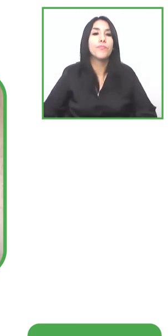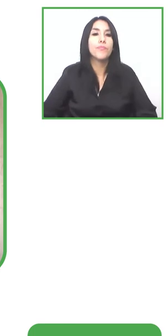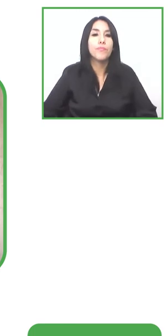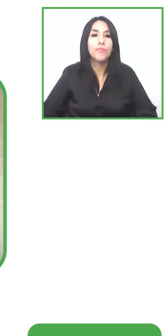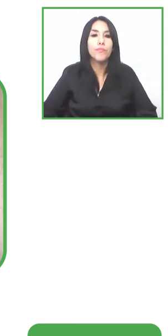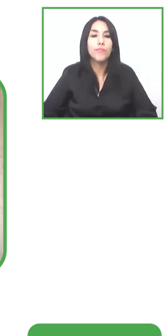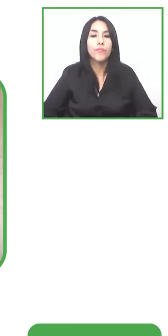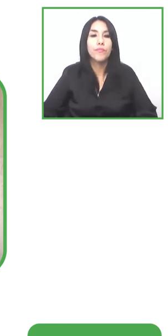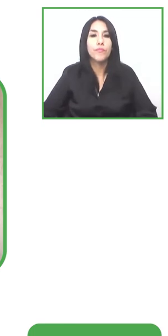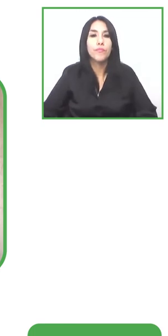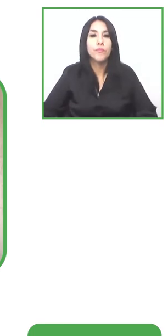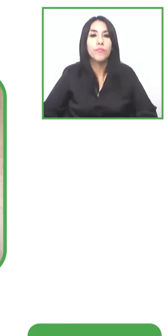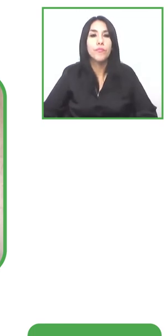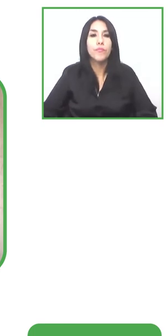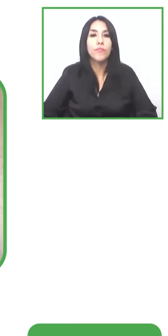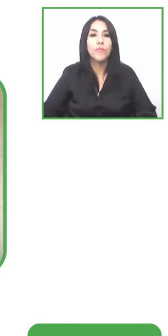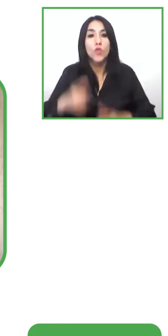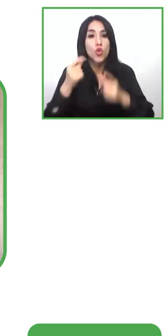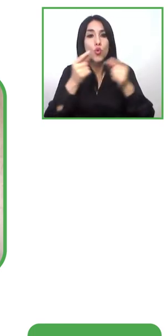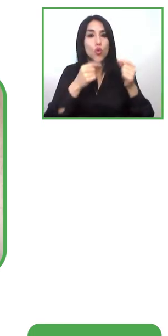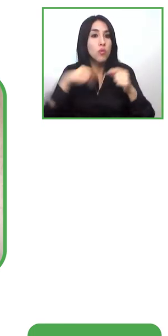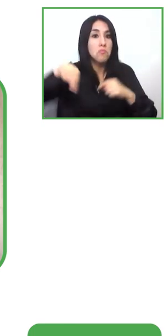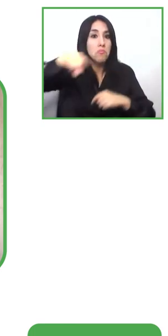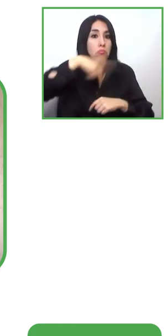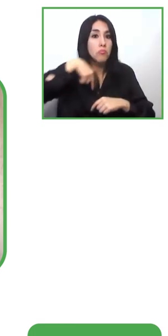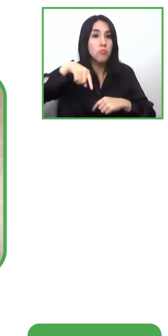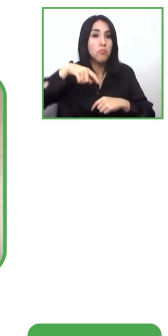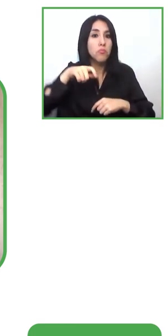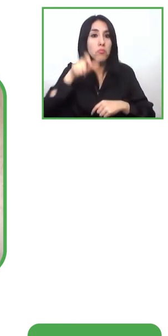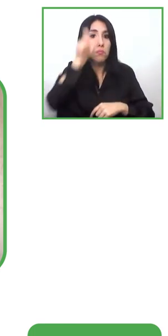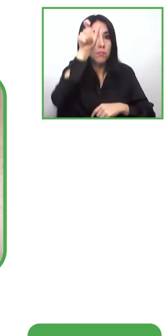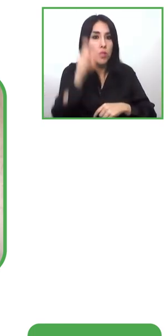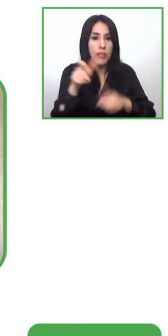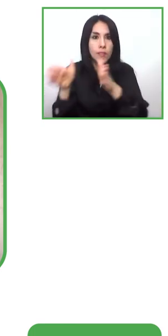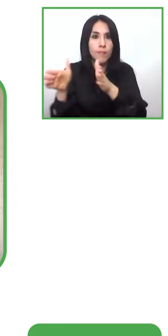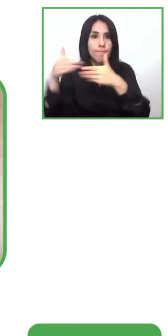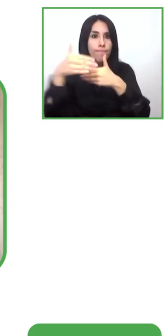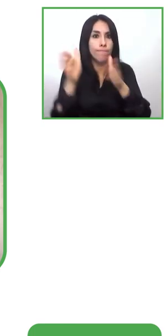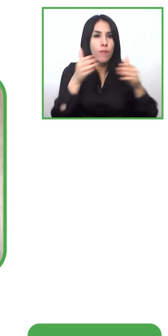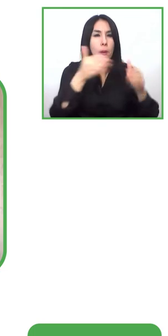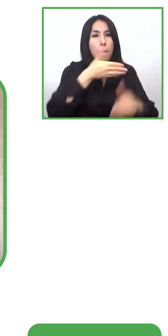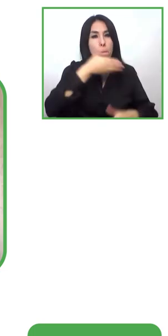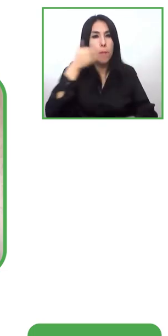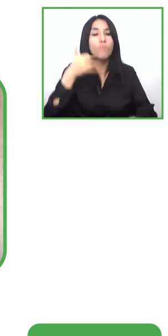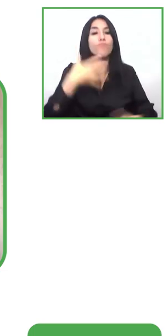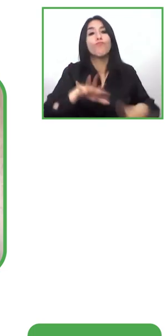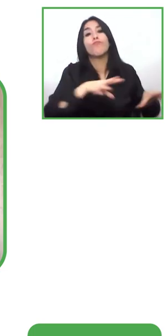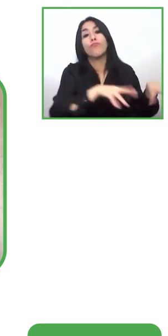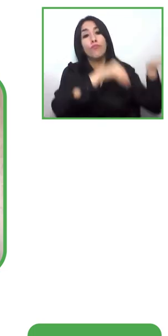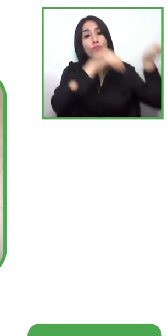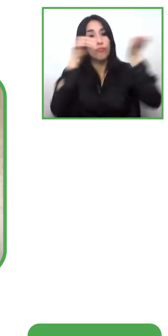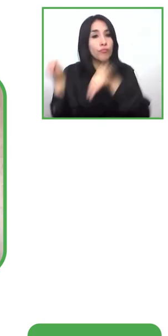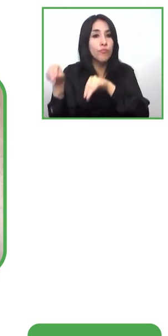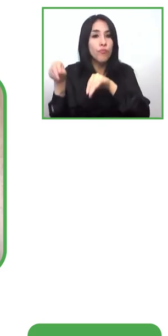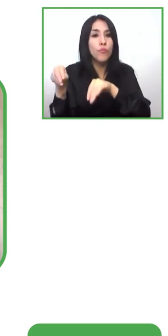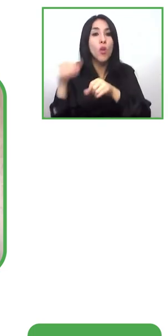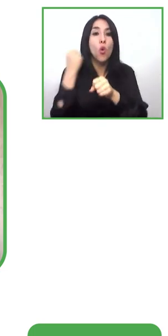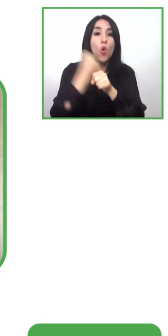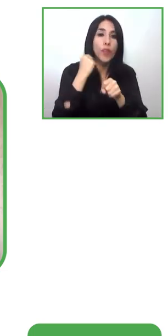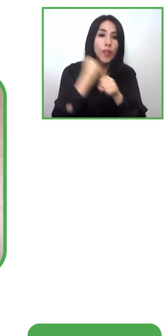building where we do all of our baking and all of our coffee roasting. And we were able to improve our physical space during that shutdown